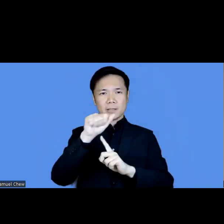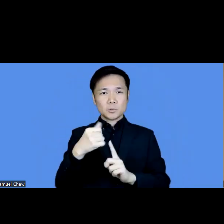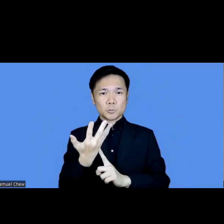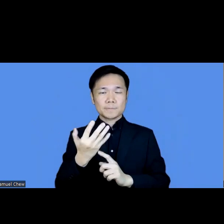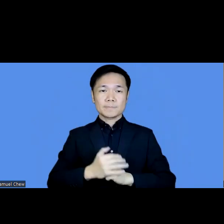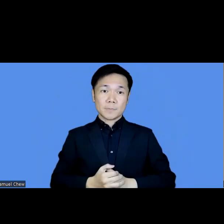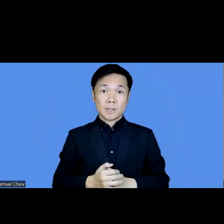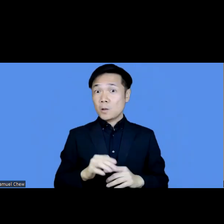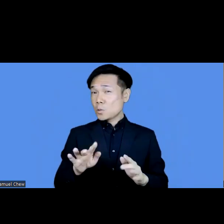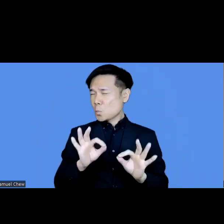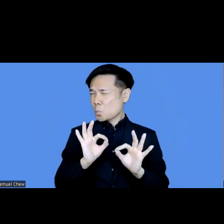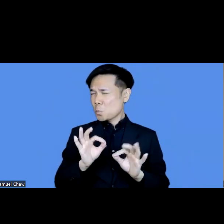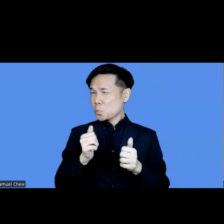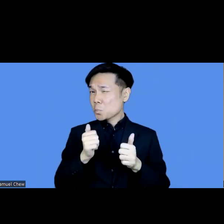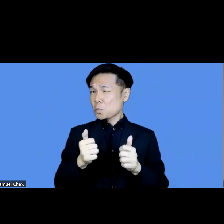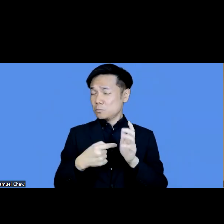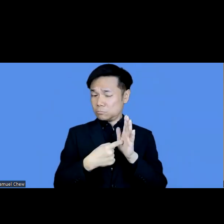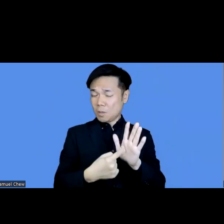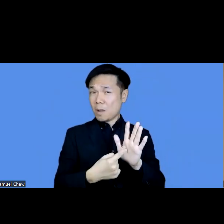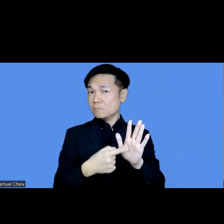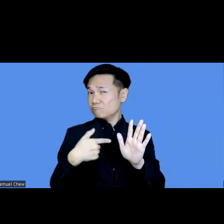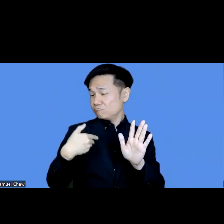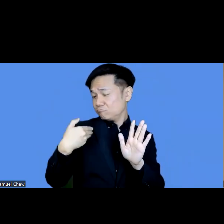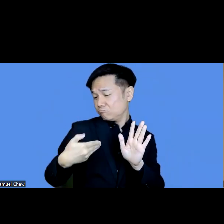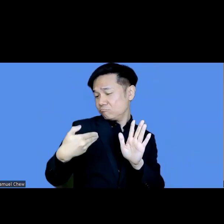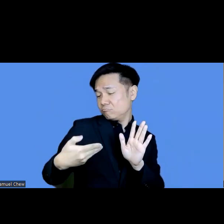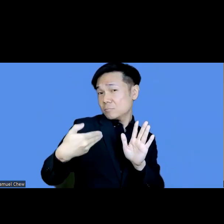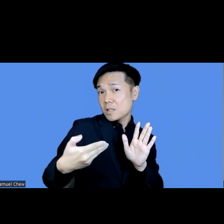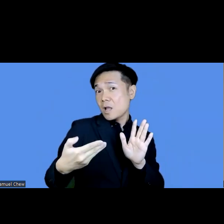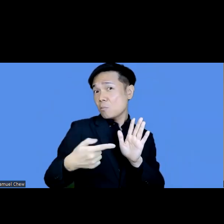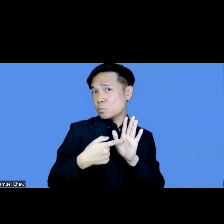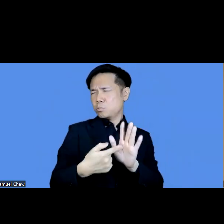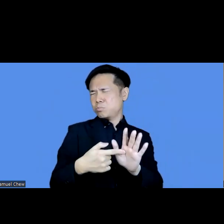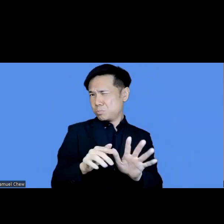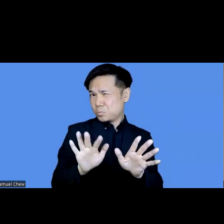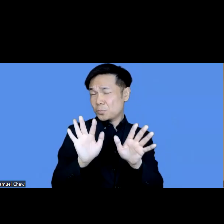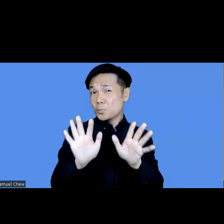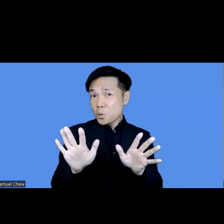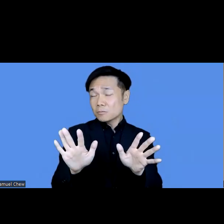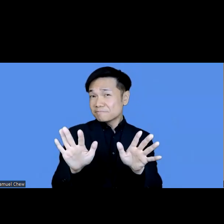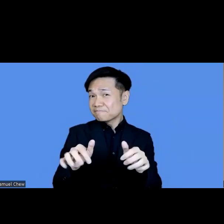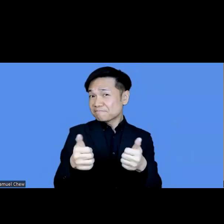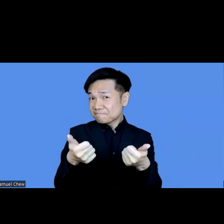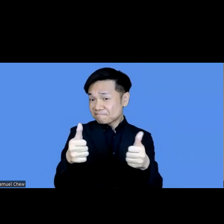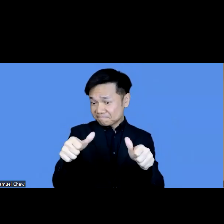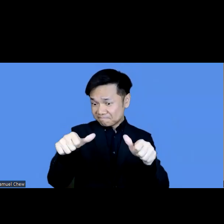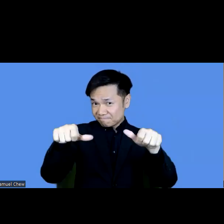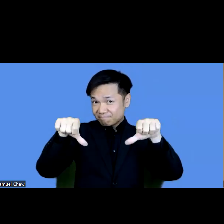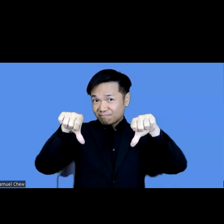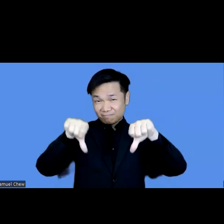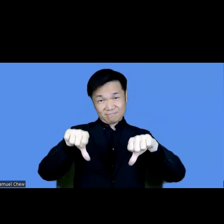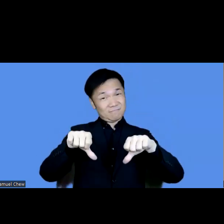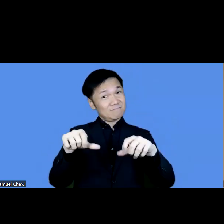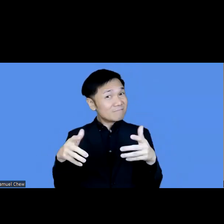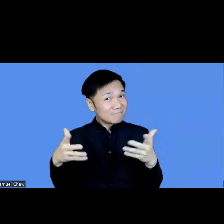the best example of saying how far or demonstrating how far we are with